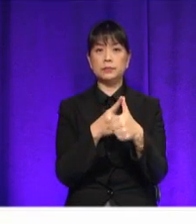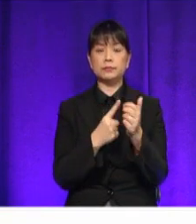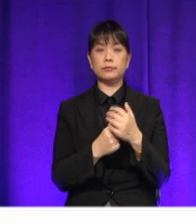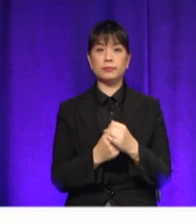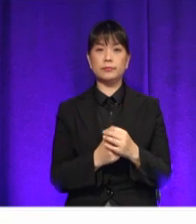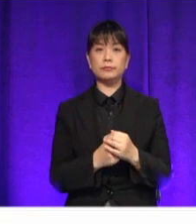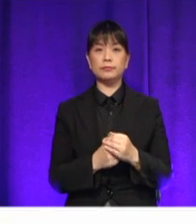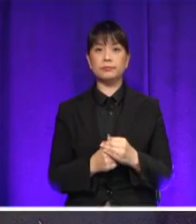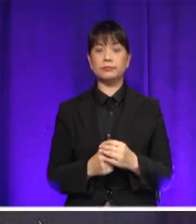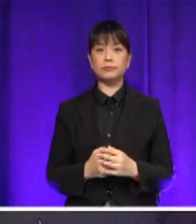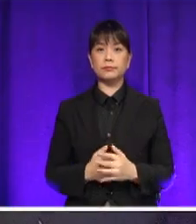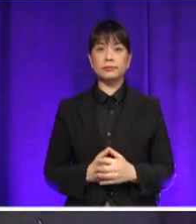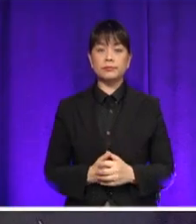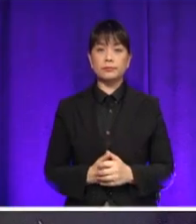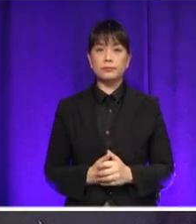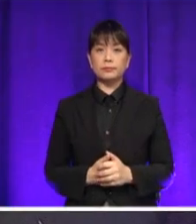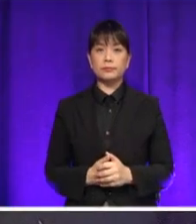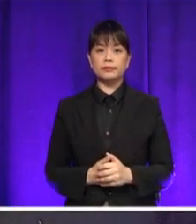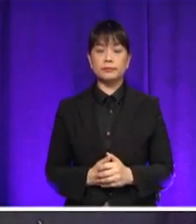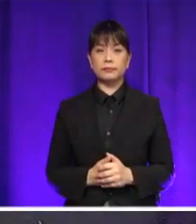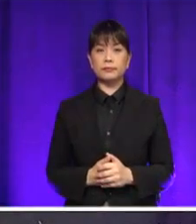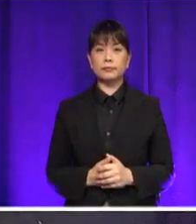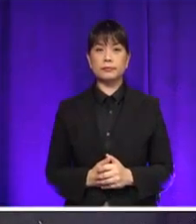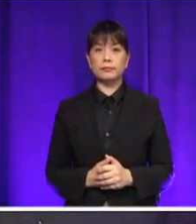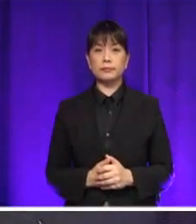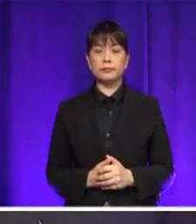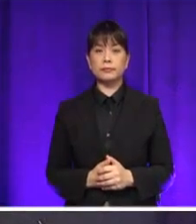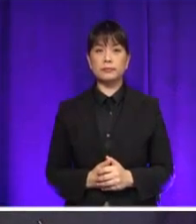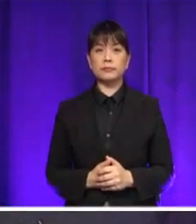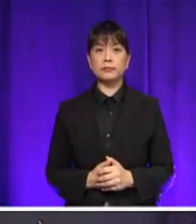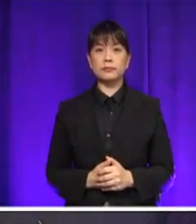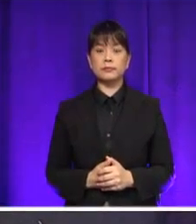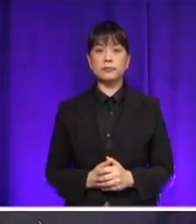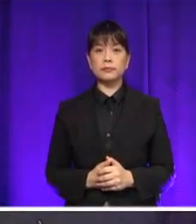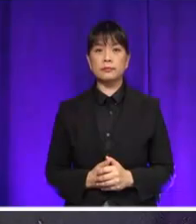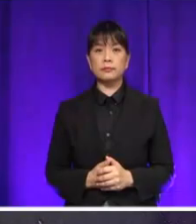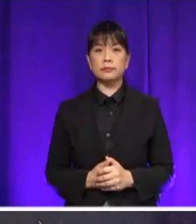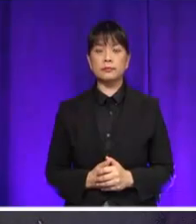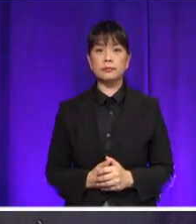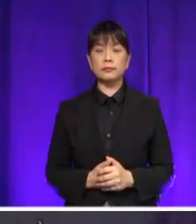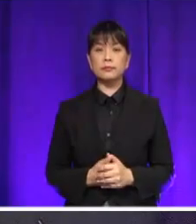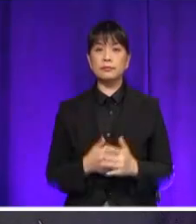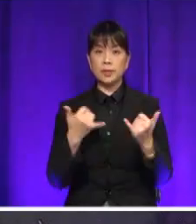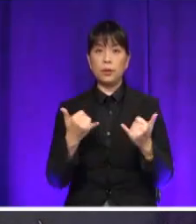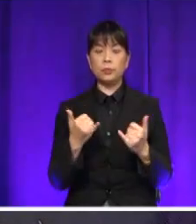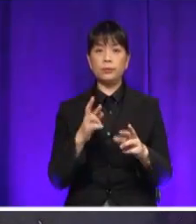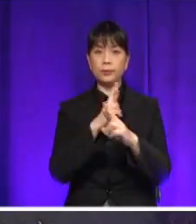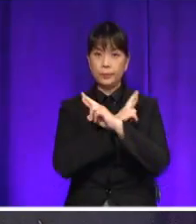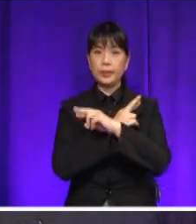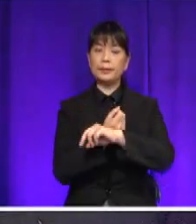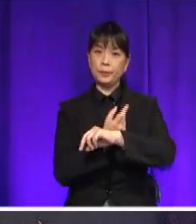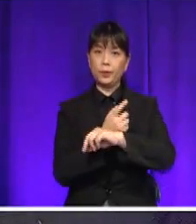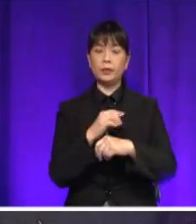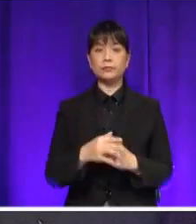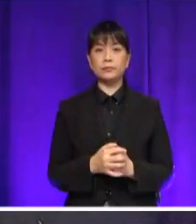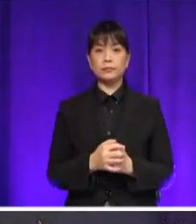happy. But I do think you sound happy. Before we proceed with our lesson today, let's take a break. We'll see you guys after this on